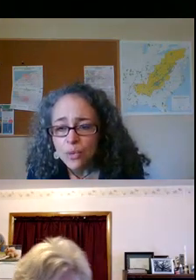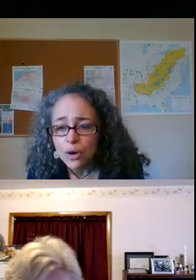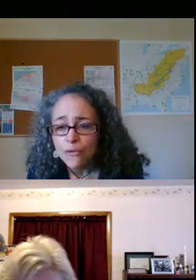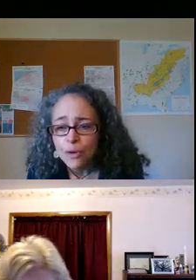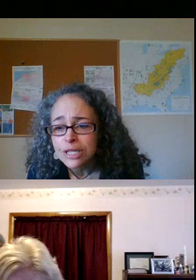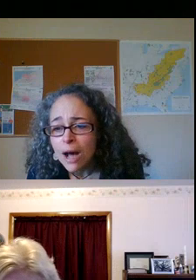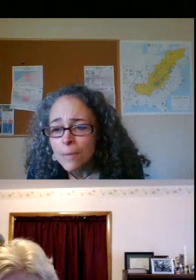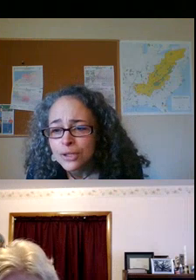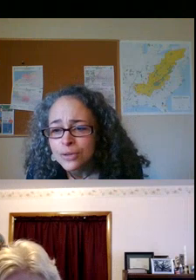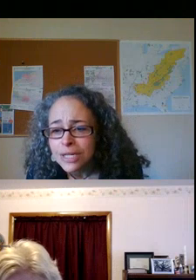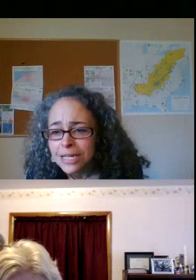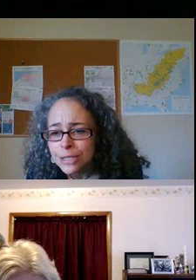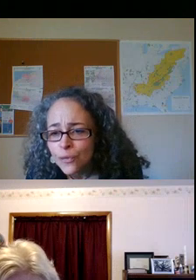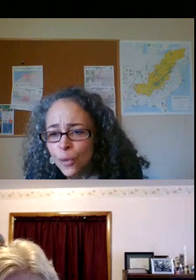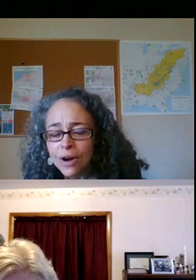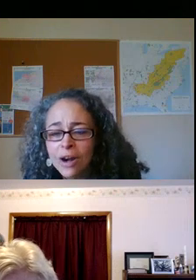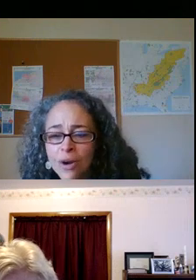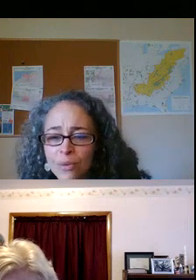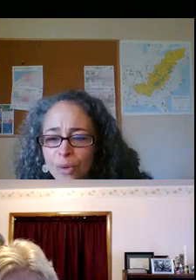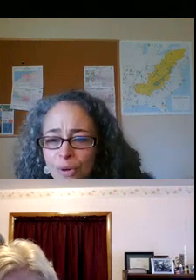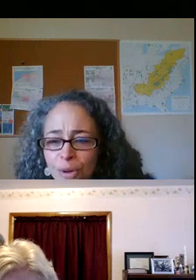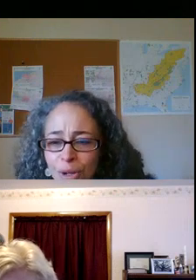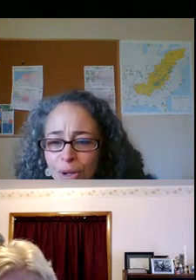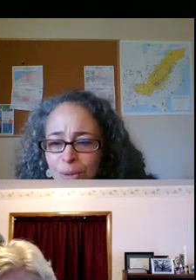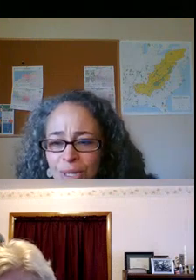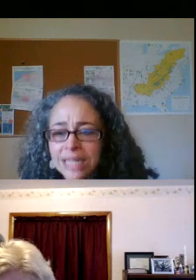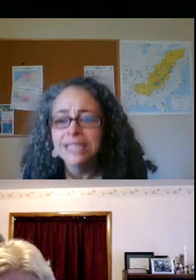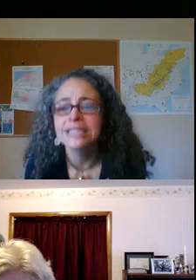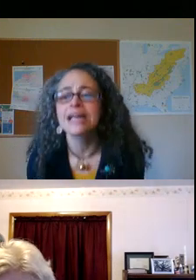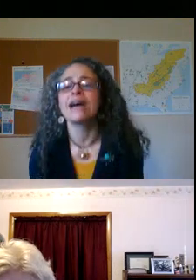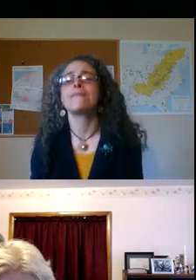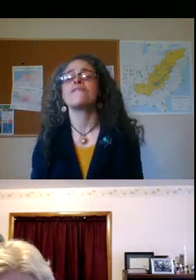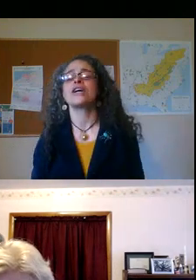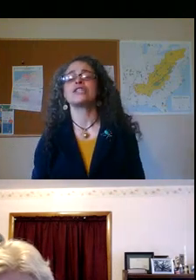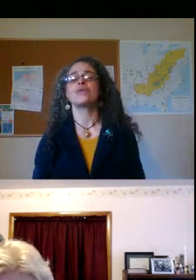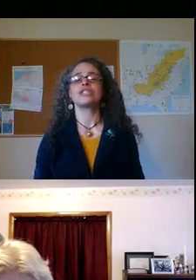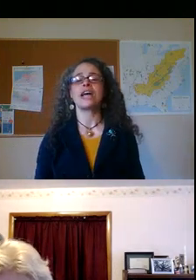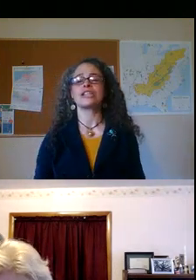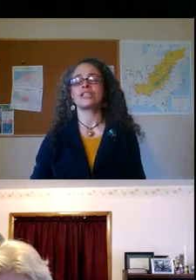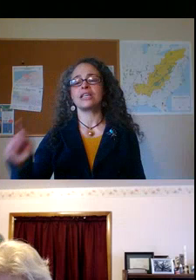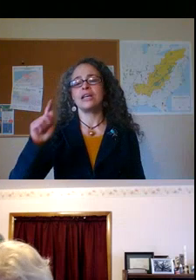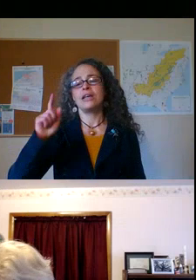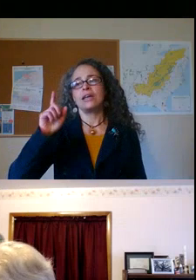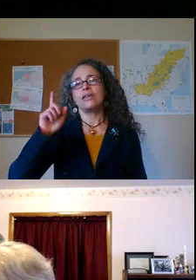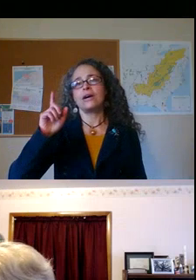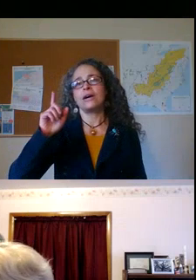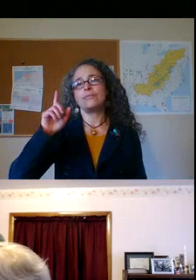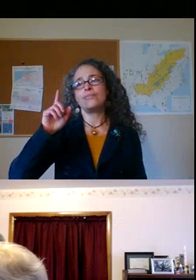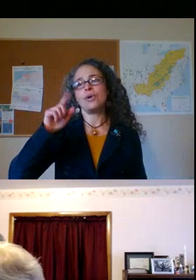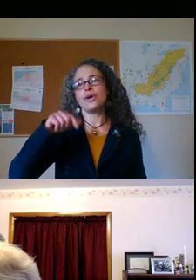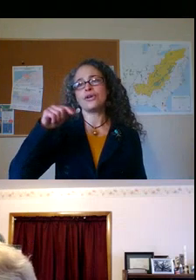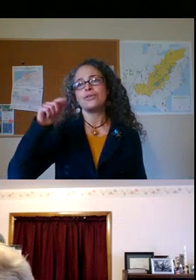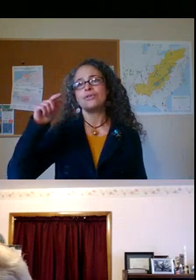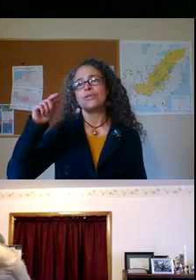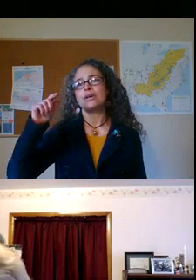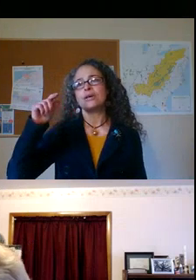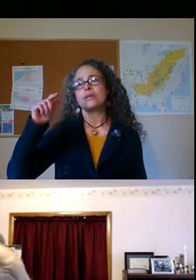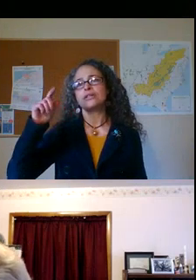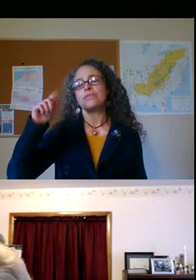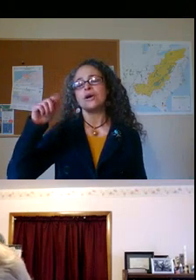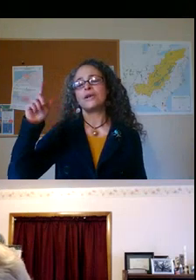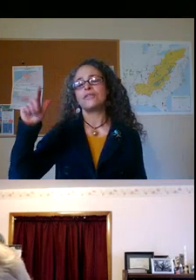then there's the Workforce Opportunities for Rural Communities Fund, which is actually partnered